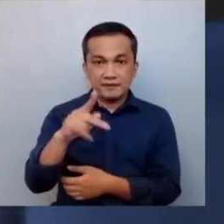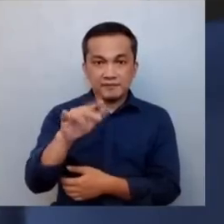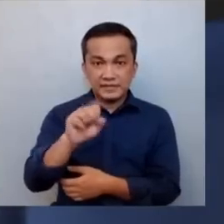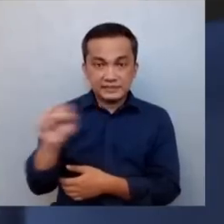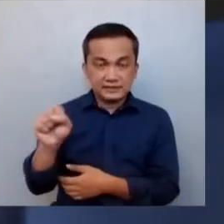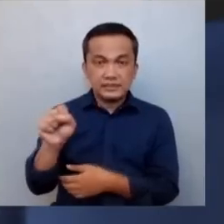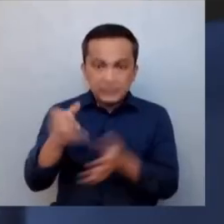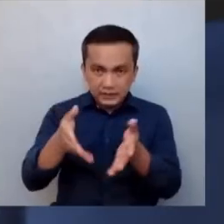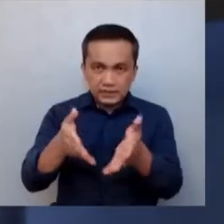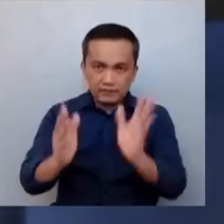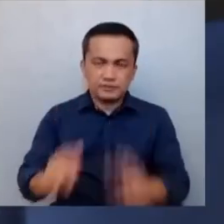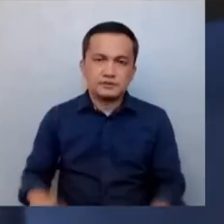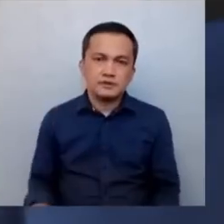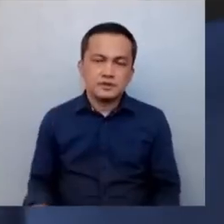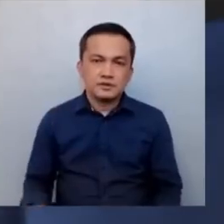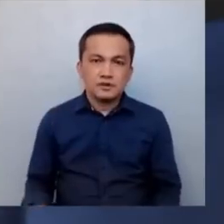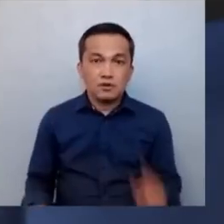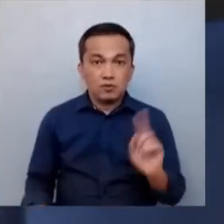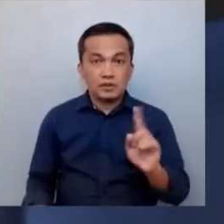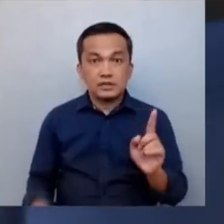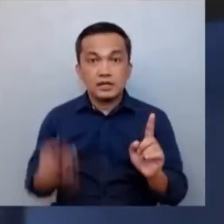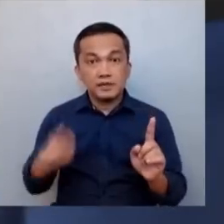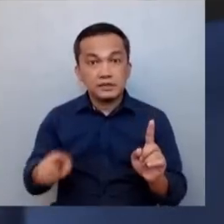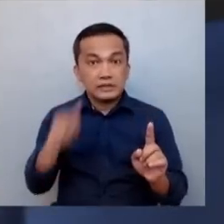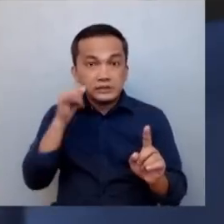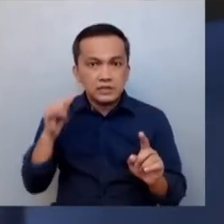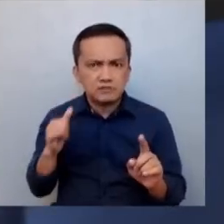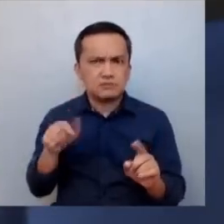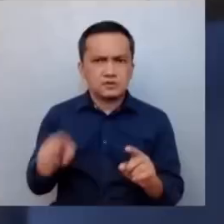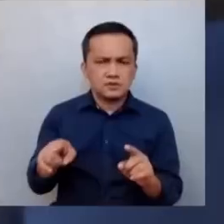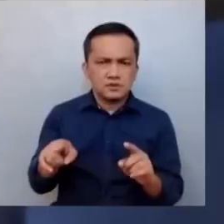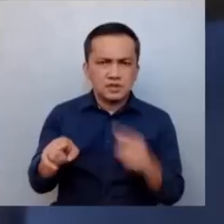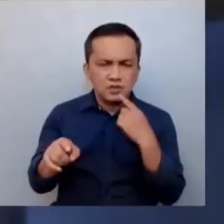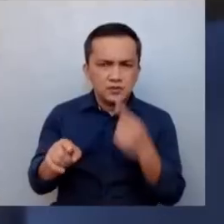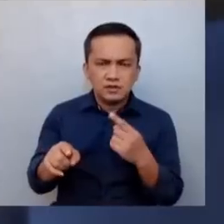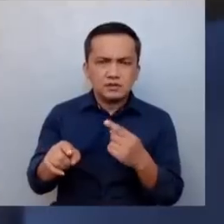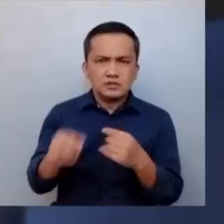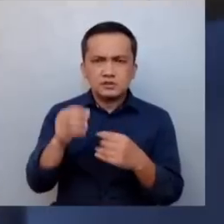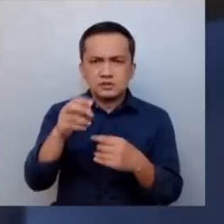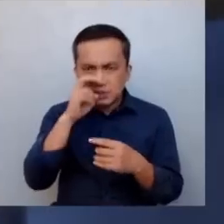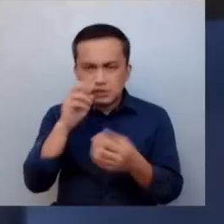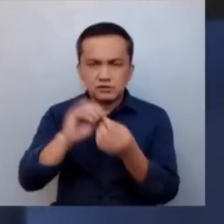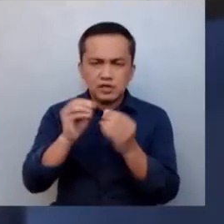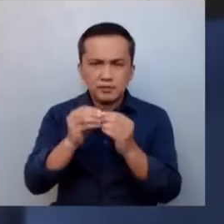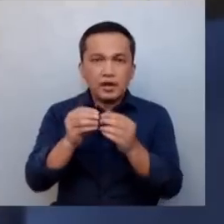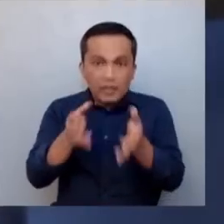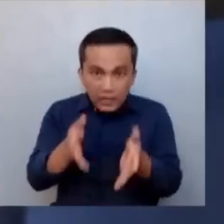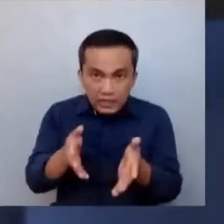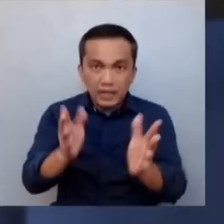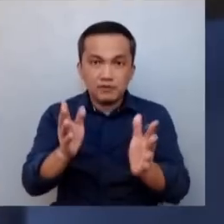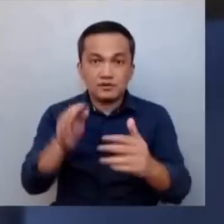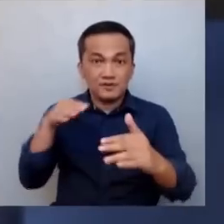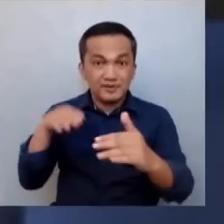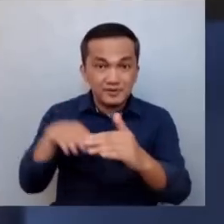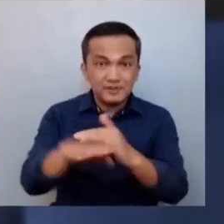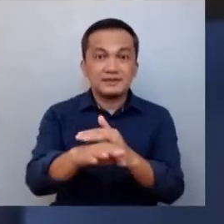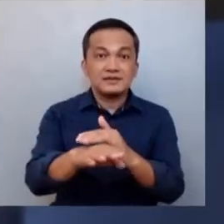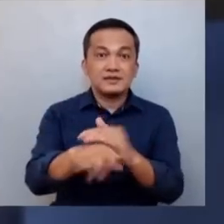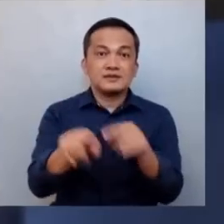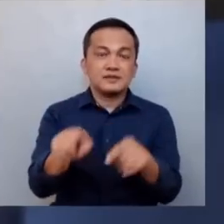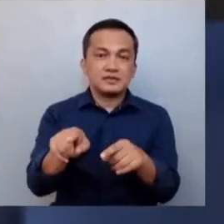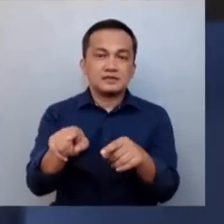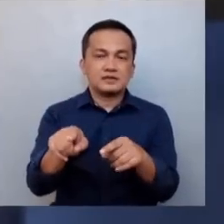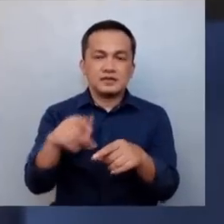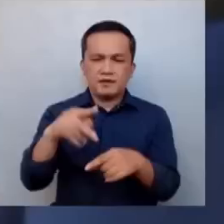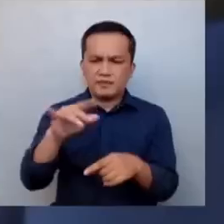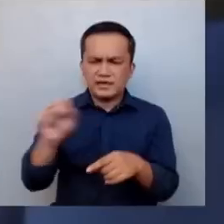Actually, what happened yesterday is that they were very strict with the number of people allowed inside the press